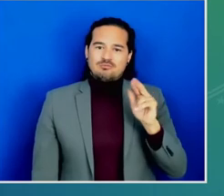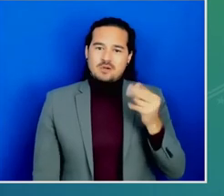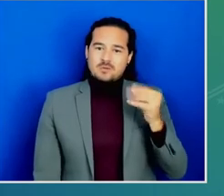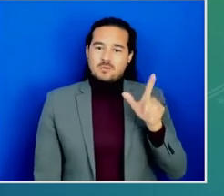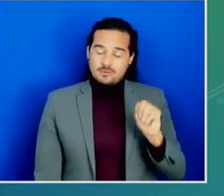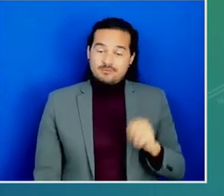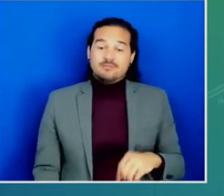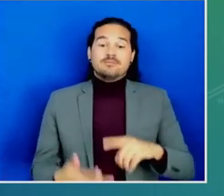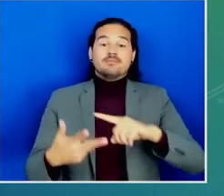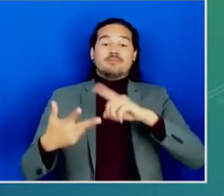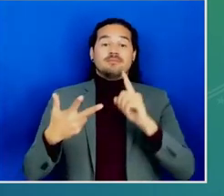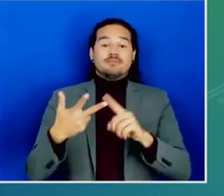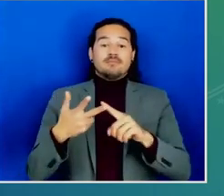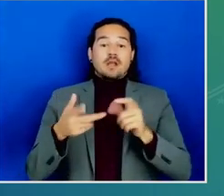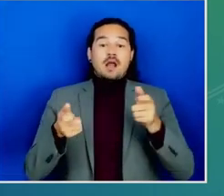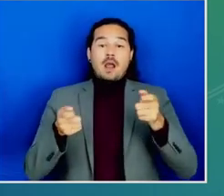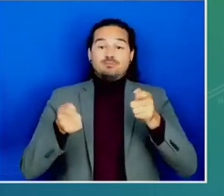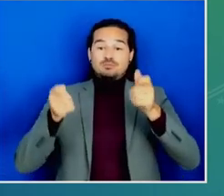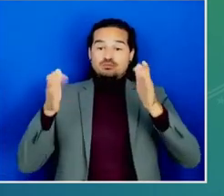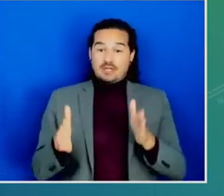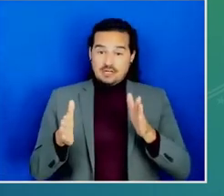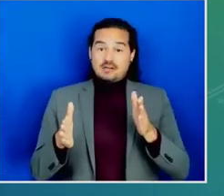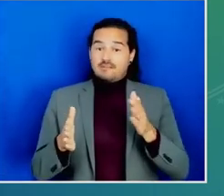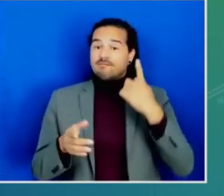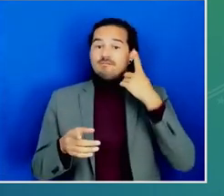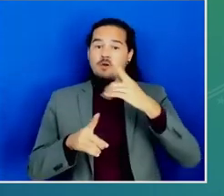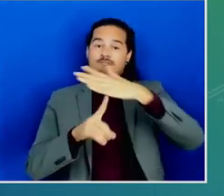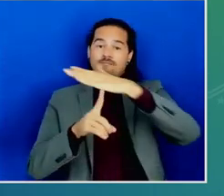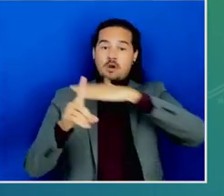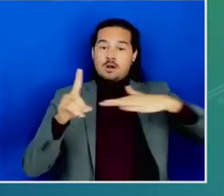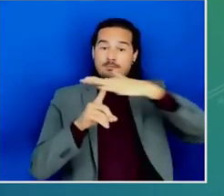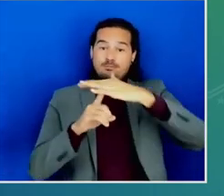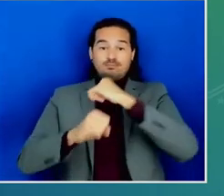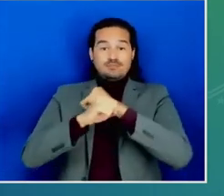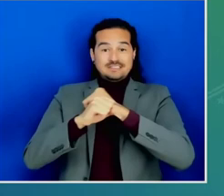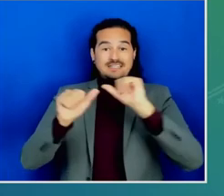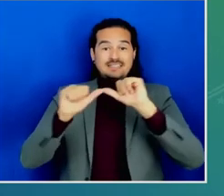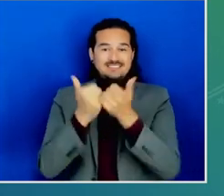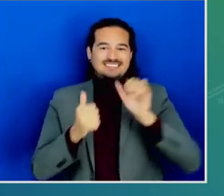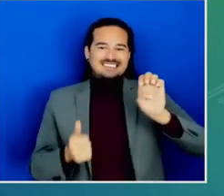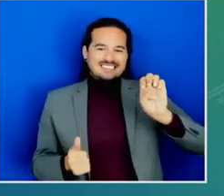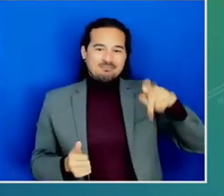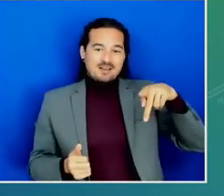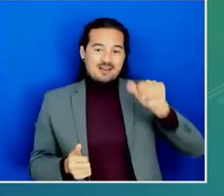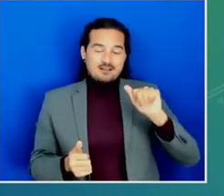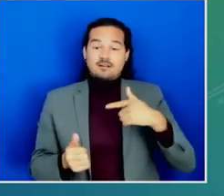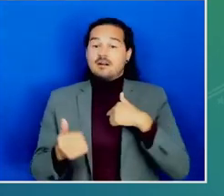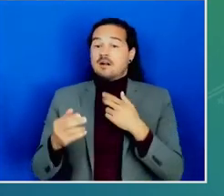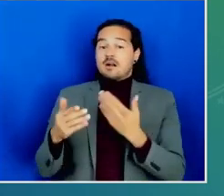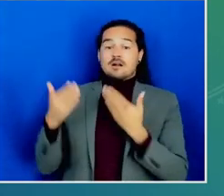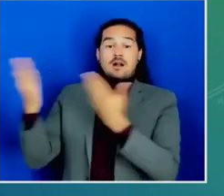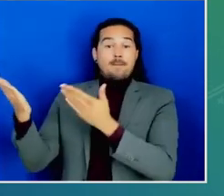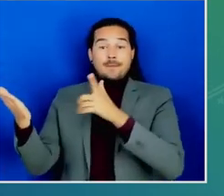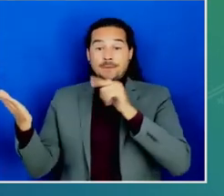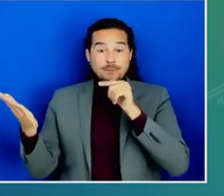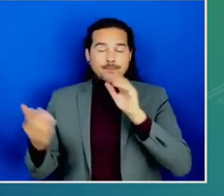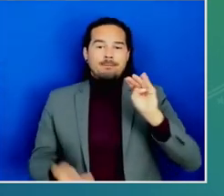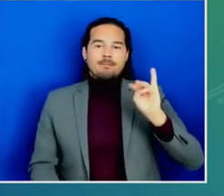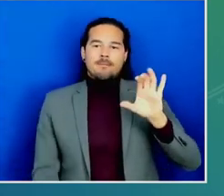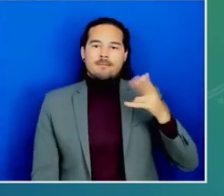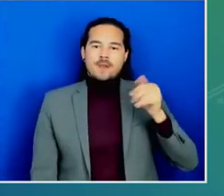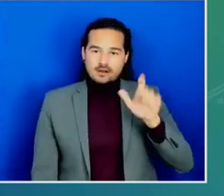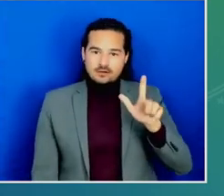For Administrator of the Environmental Protection Agency, I nominate Michael Regan. Michael is a proud son of North Carolina.